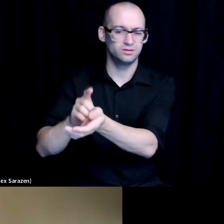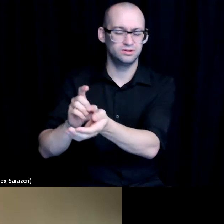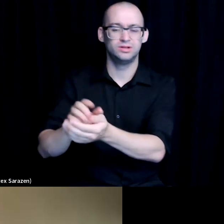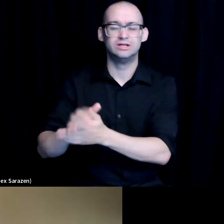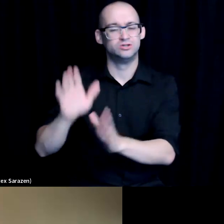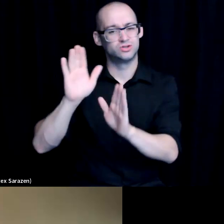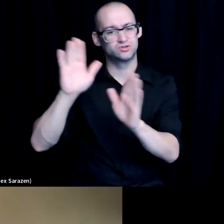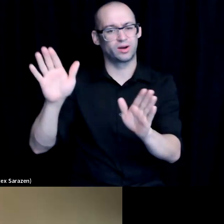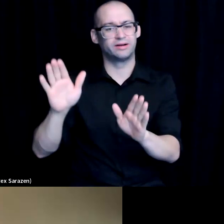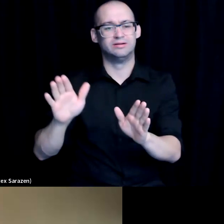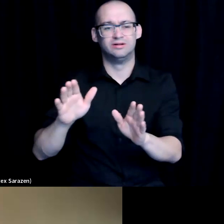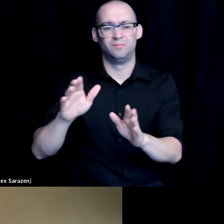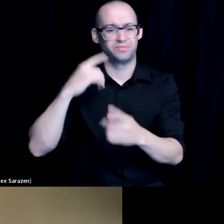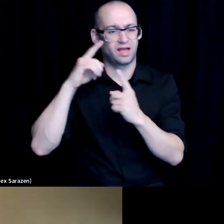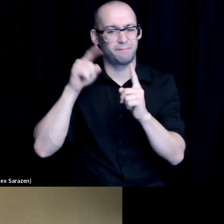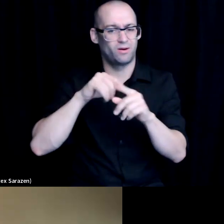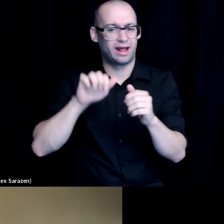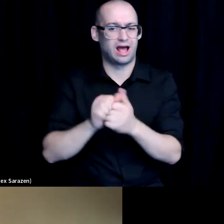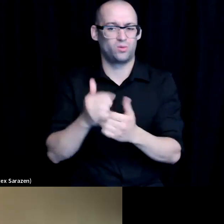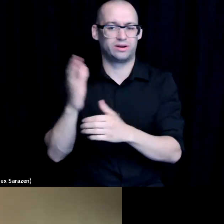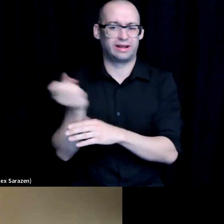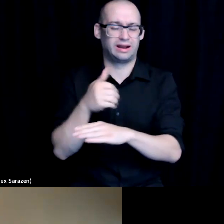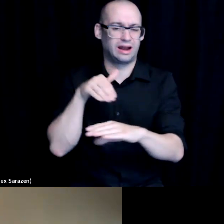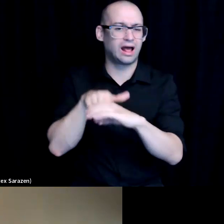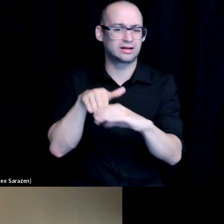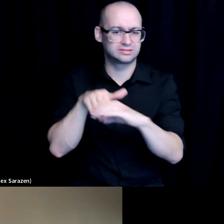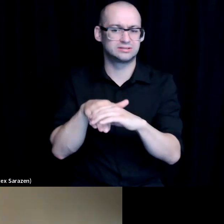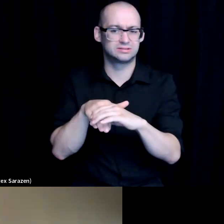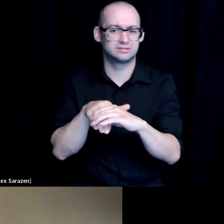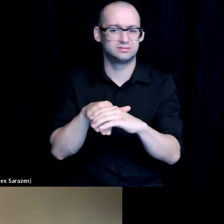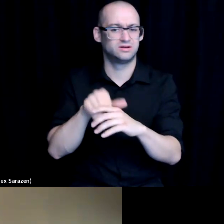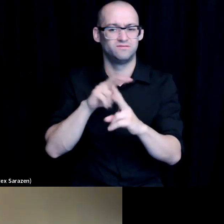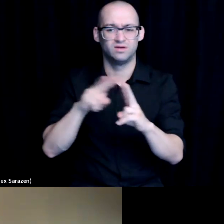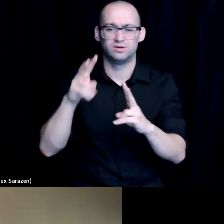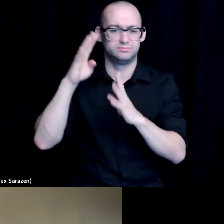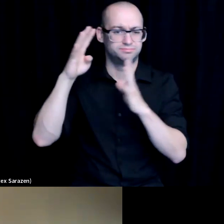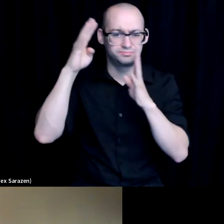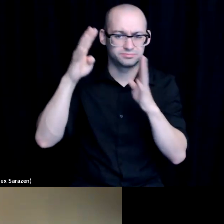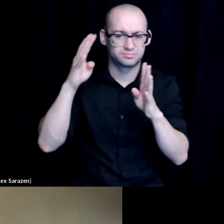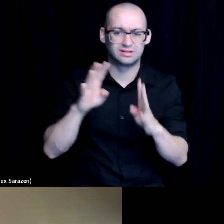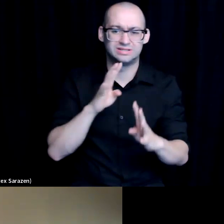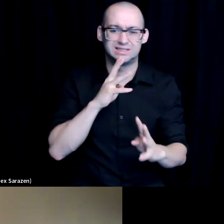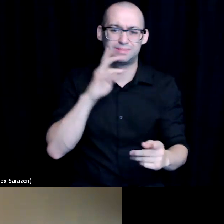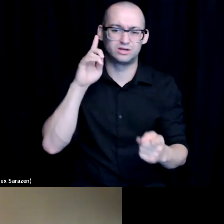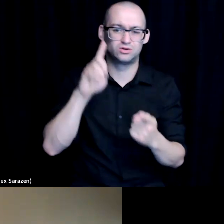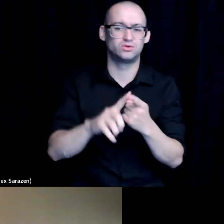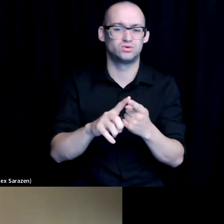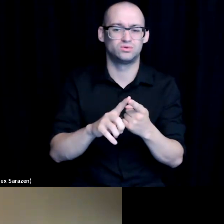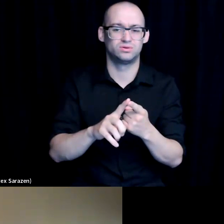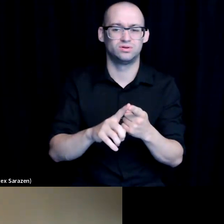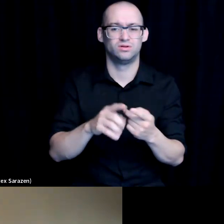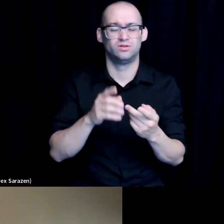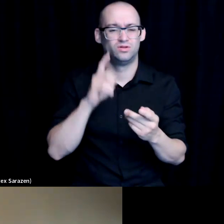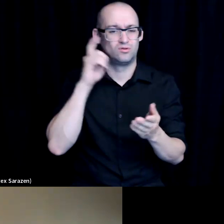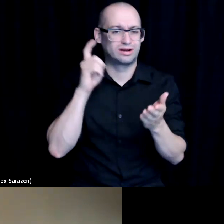how digital access is a part of that way, I think that's very innovative and definitely speak to the